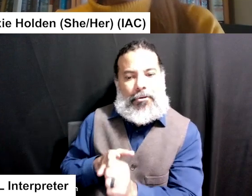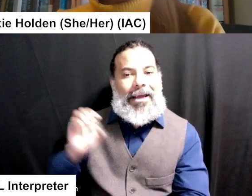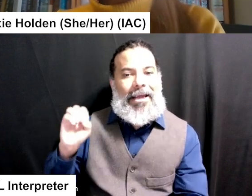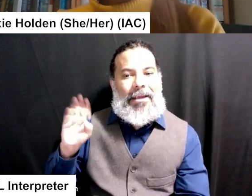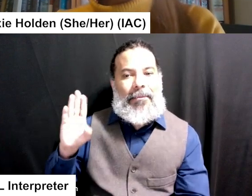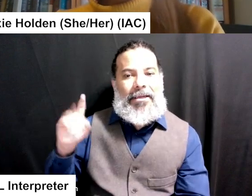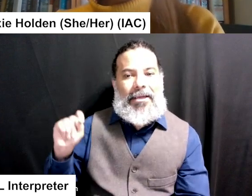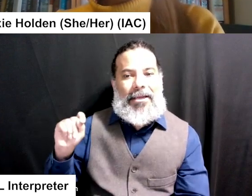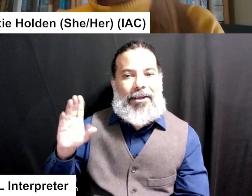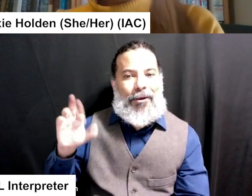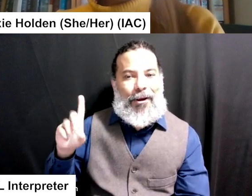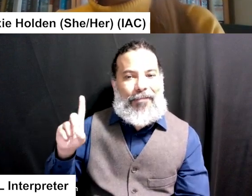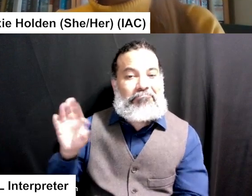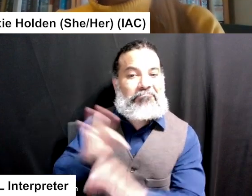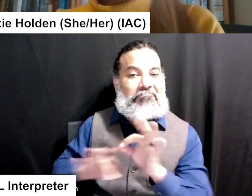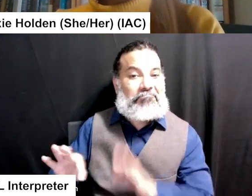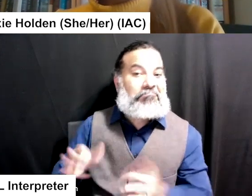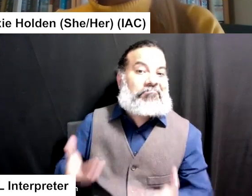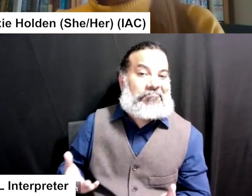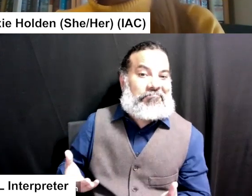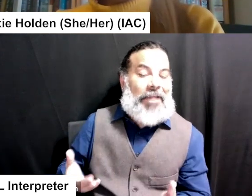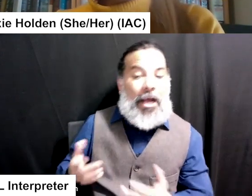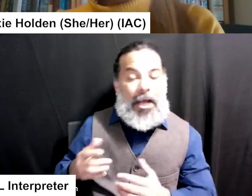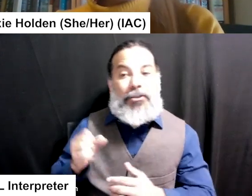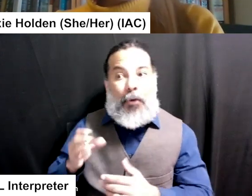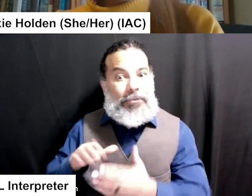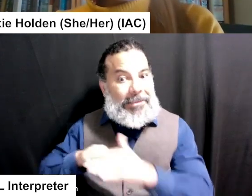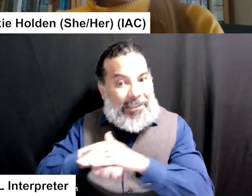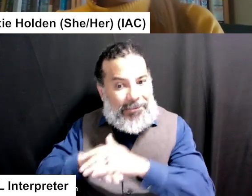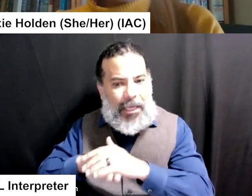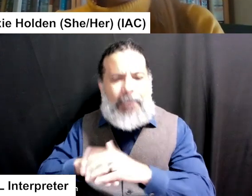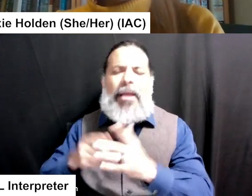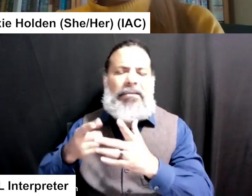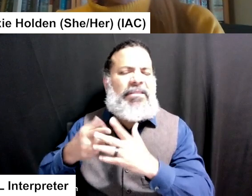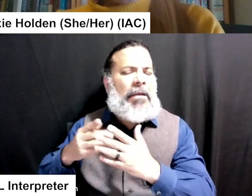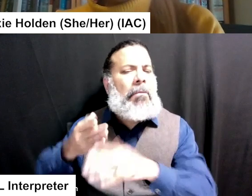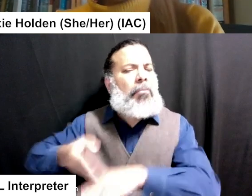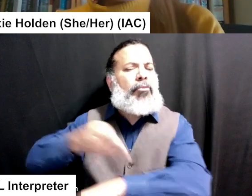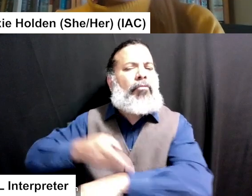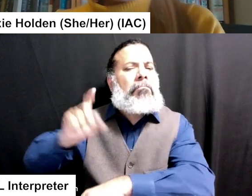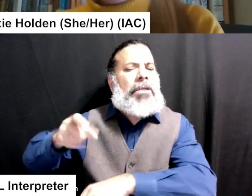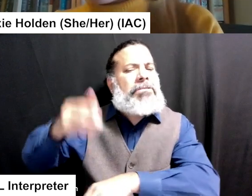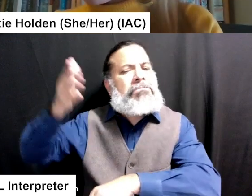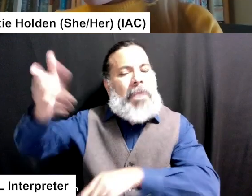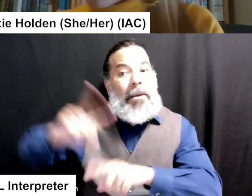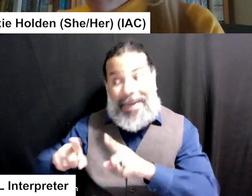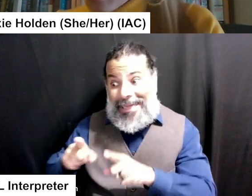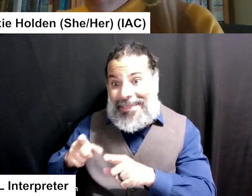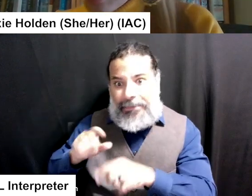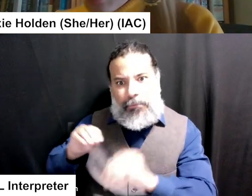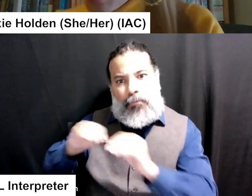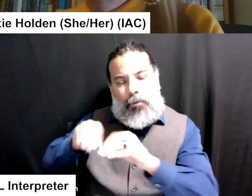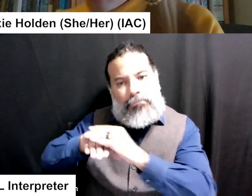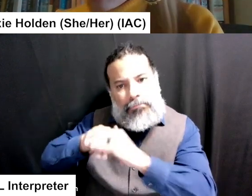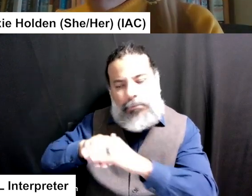card. And it's more accessible. I mean, there's still work to do there, but it is more